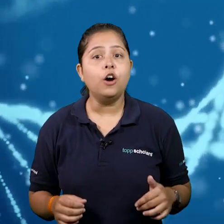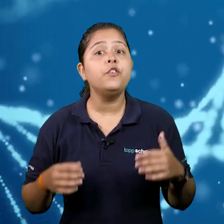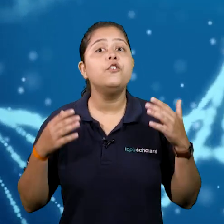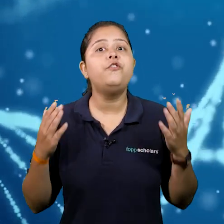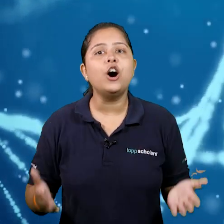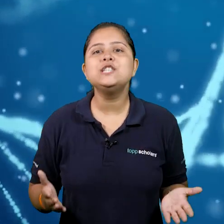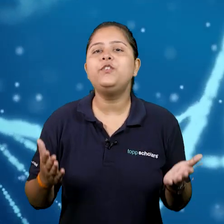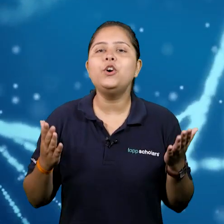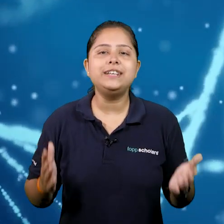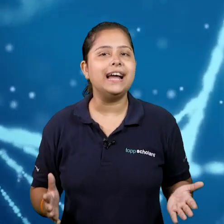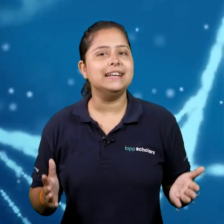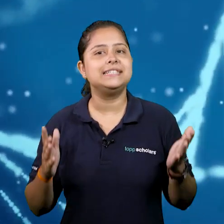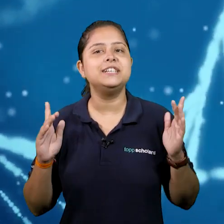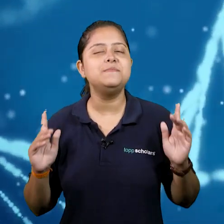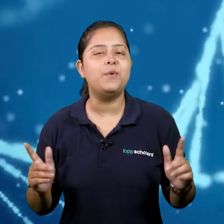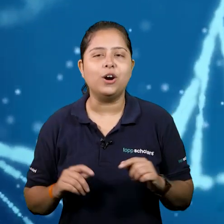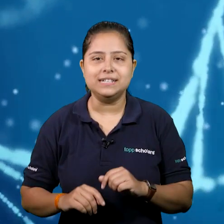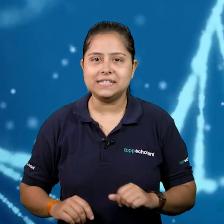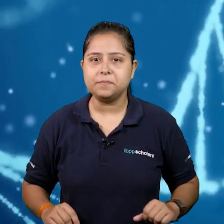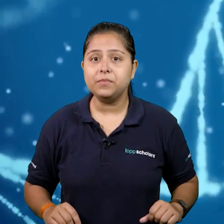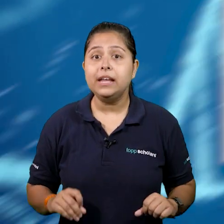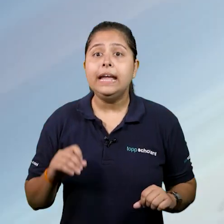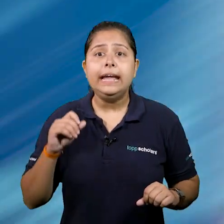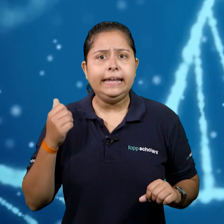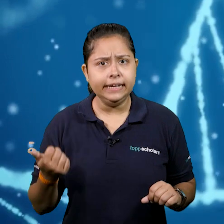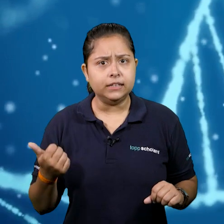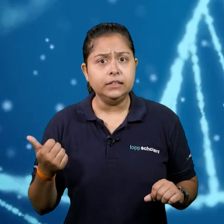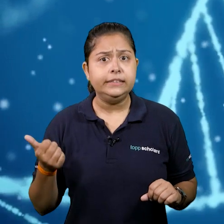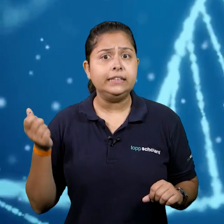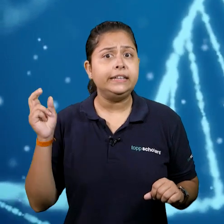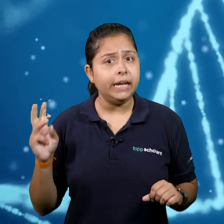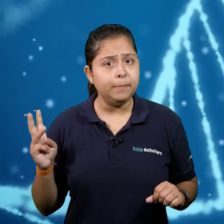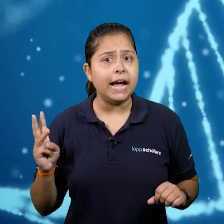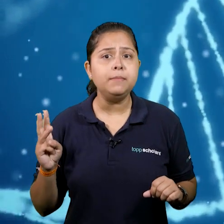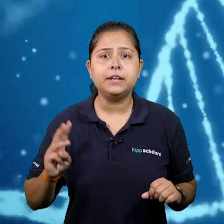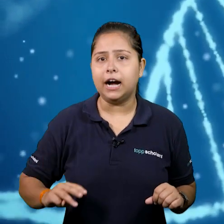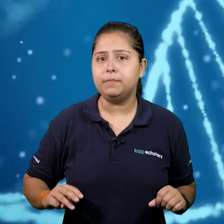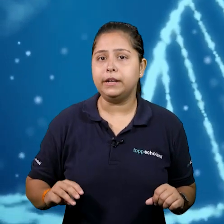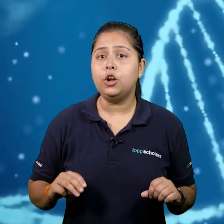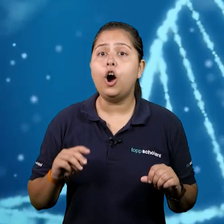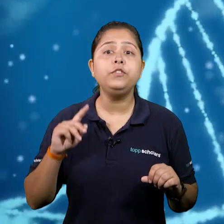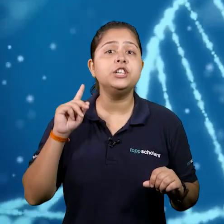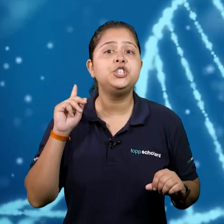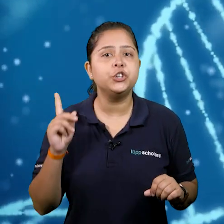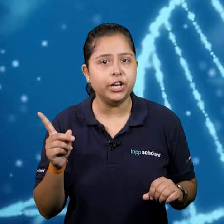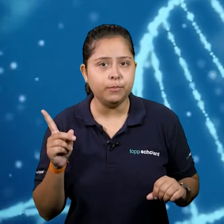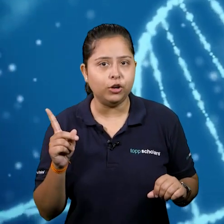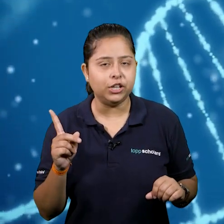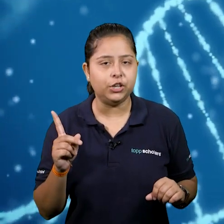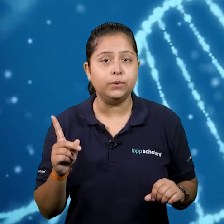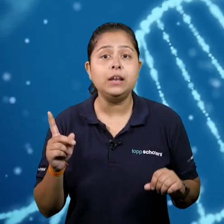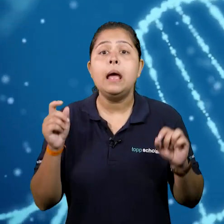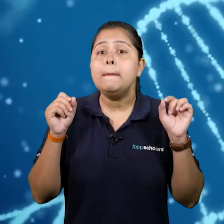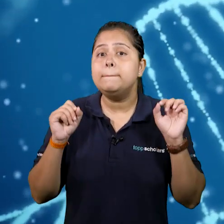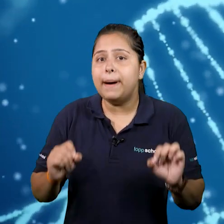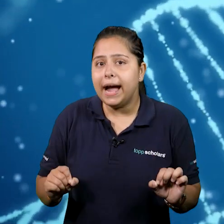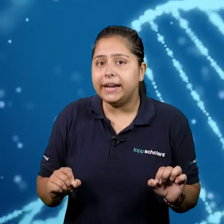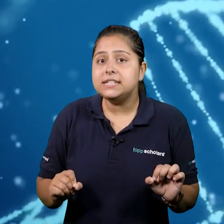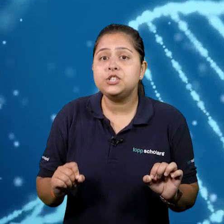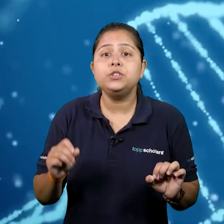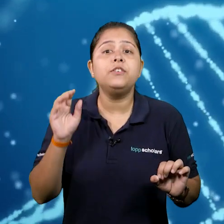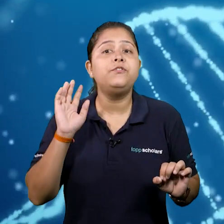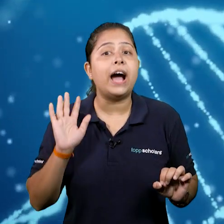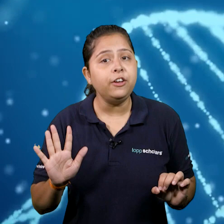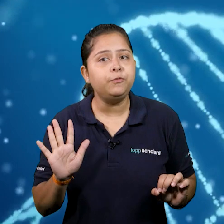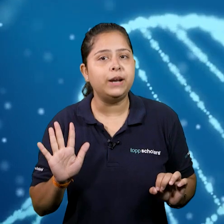formation of phosphodiester bonds. Here, the 3 prime carbon of the sugar molecule